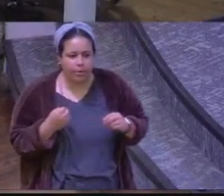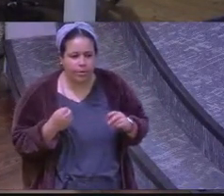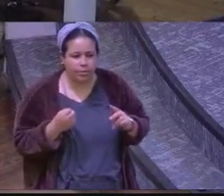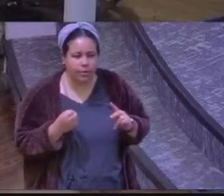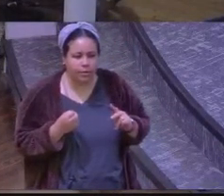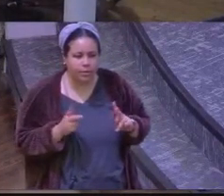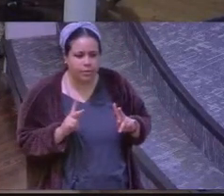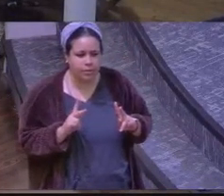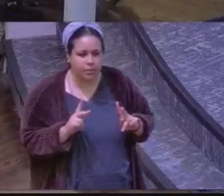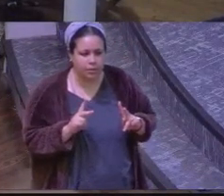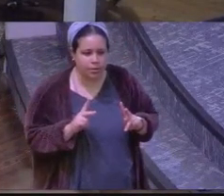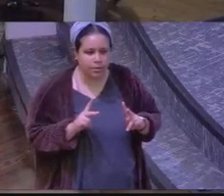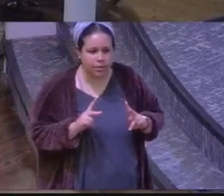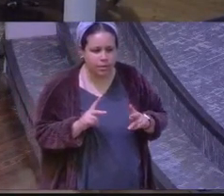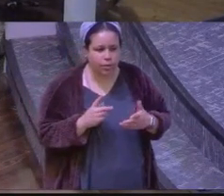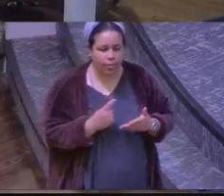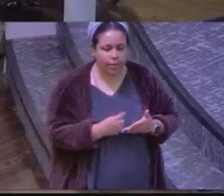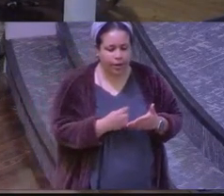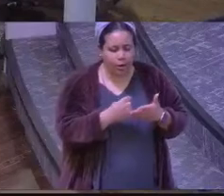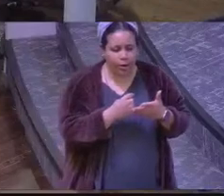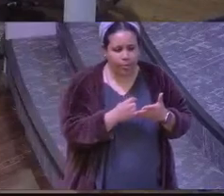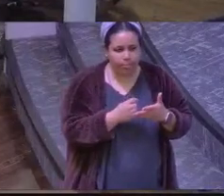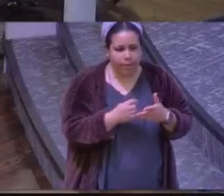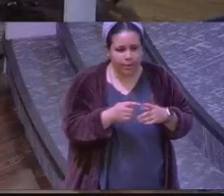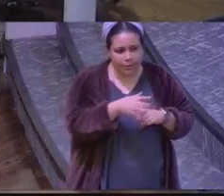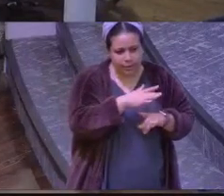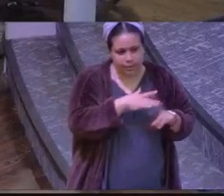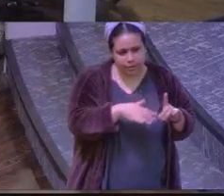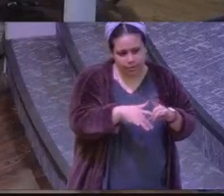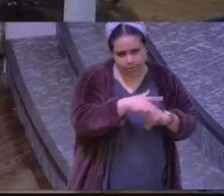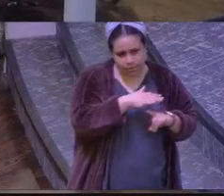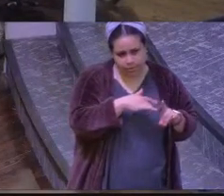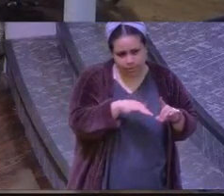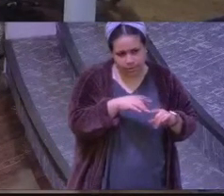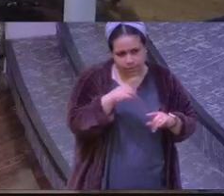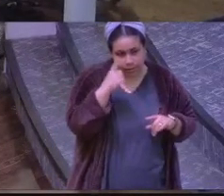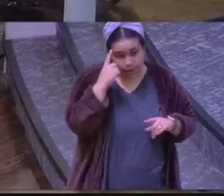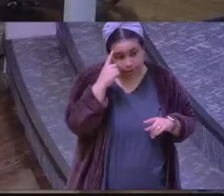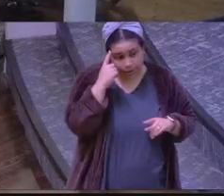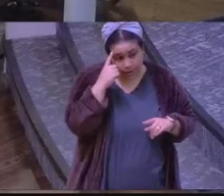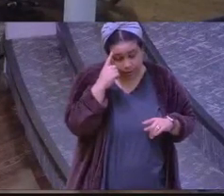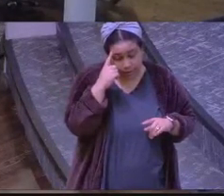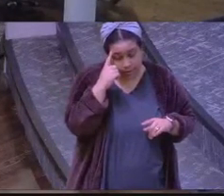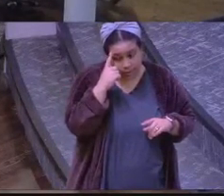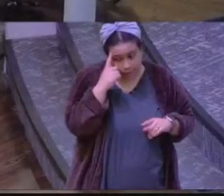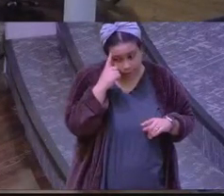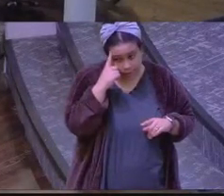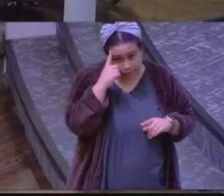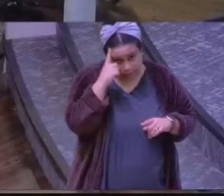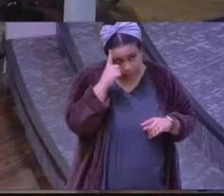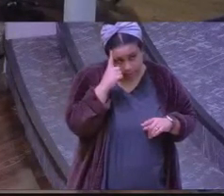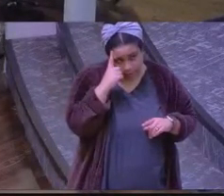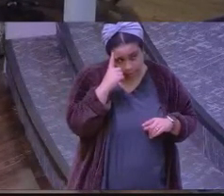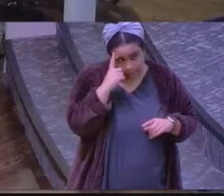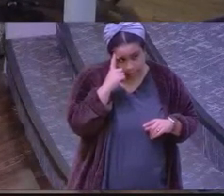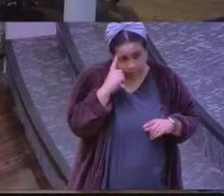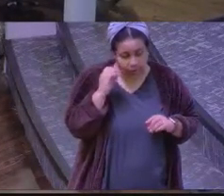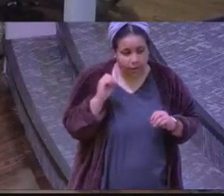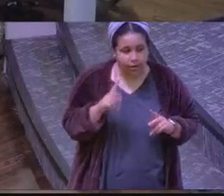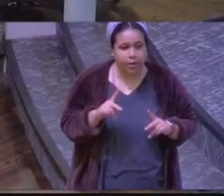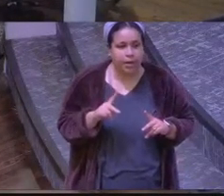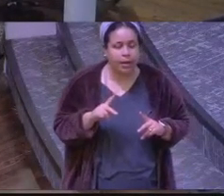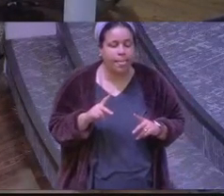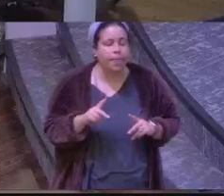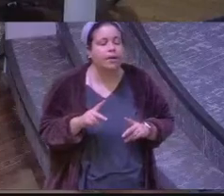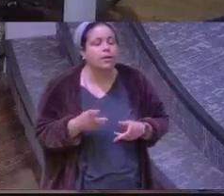through more of a therapeutic type setting to really think through and look at how we can remediate some of